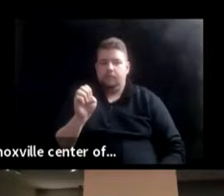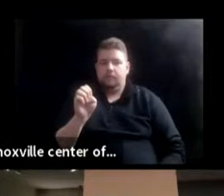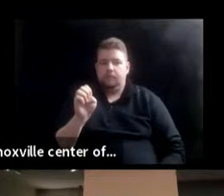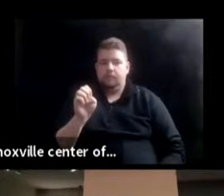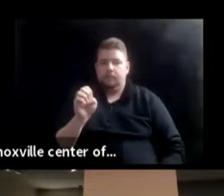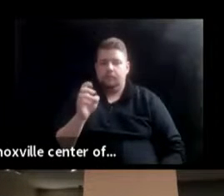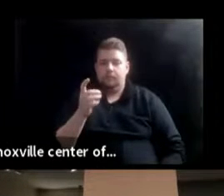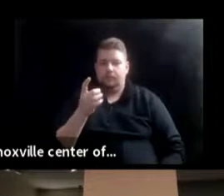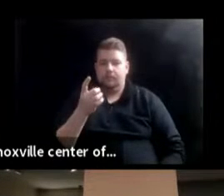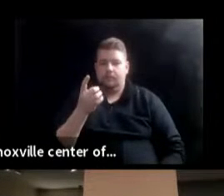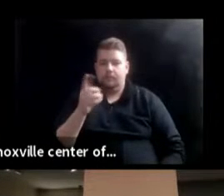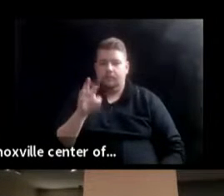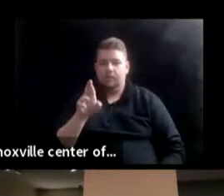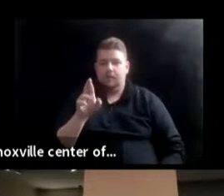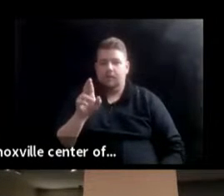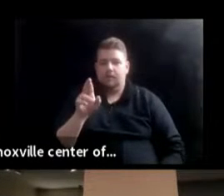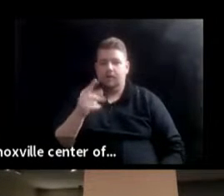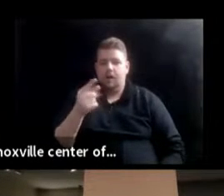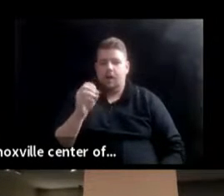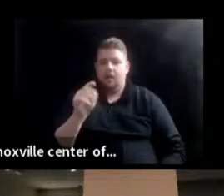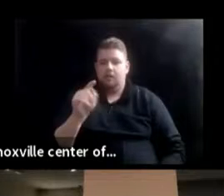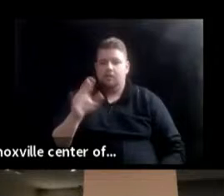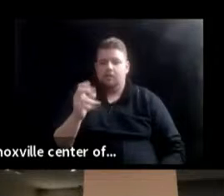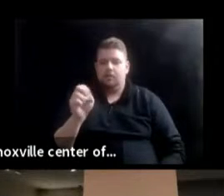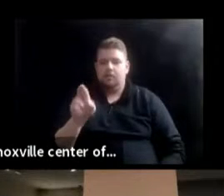Dr. Gotcher?